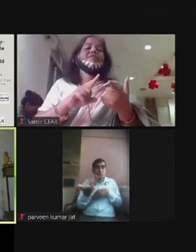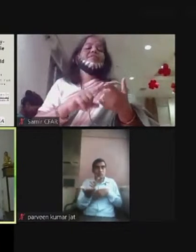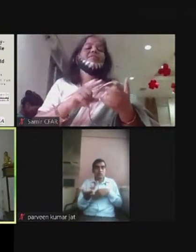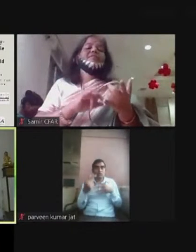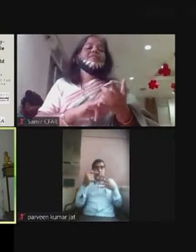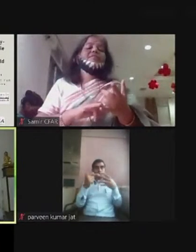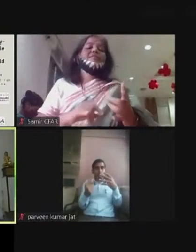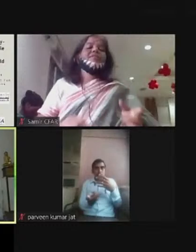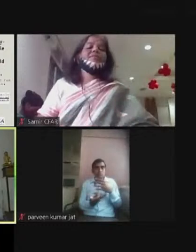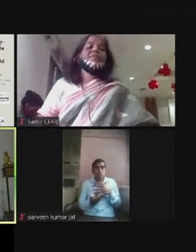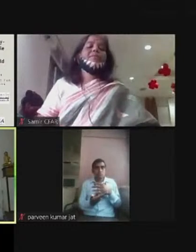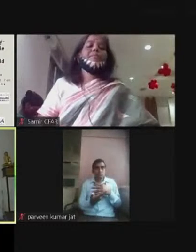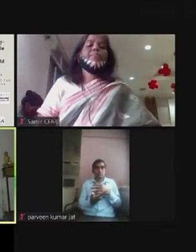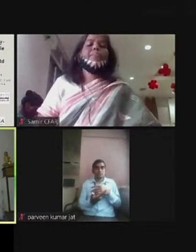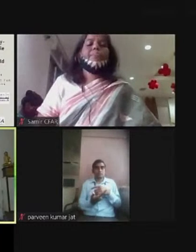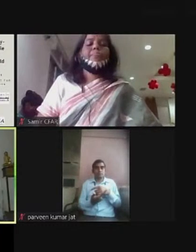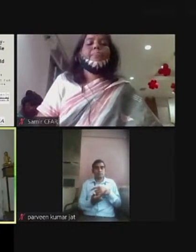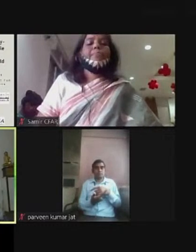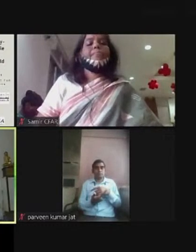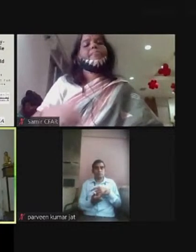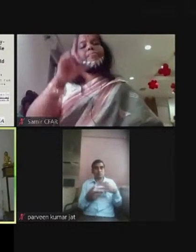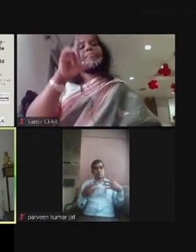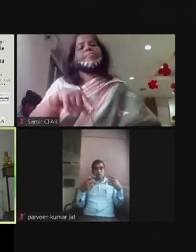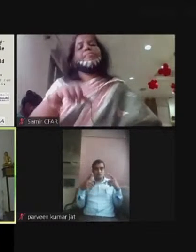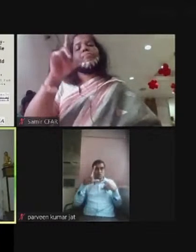services, and in this